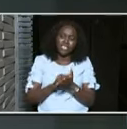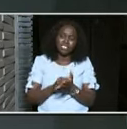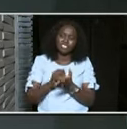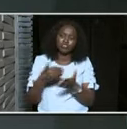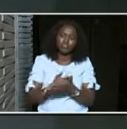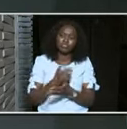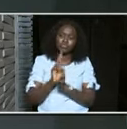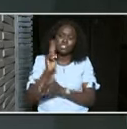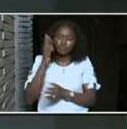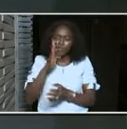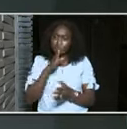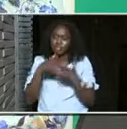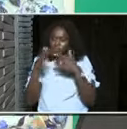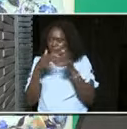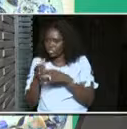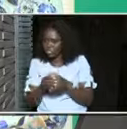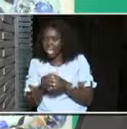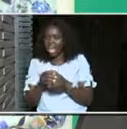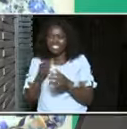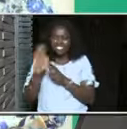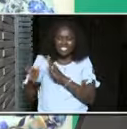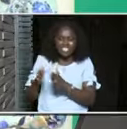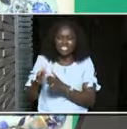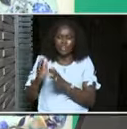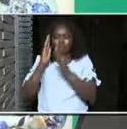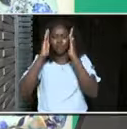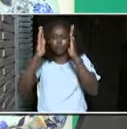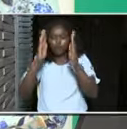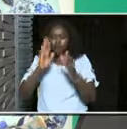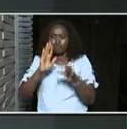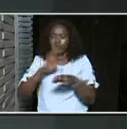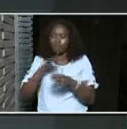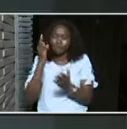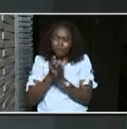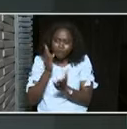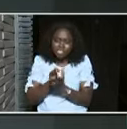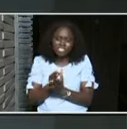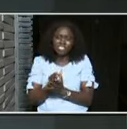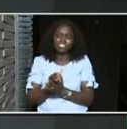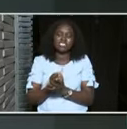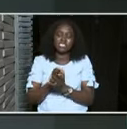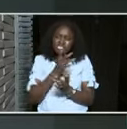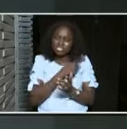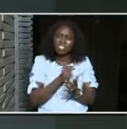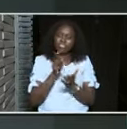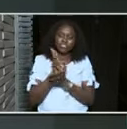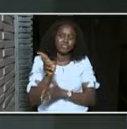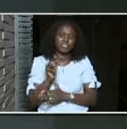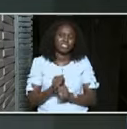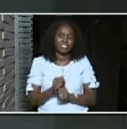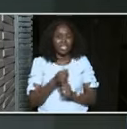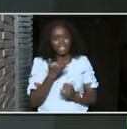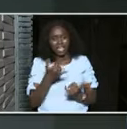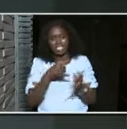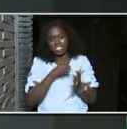focus on funding existing universities. You set up new universities. It's there in our blueprint, yeah. Which yes. You said you read. I did. You see,